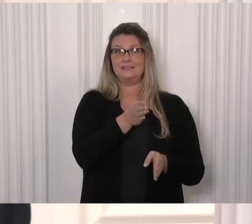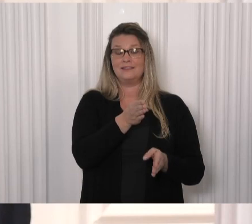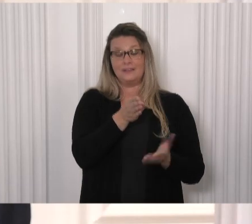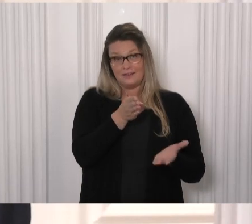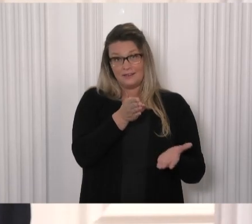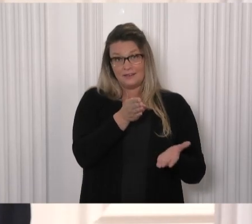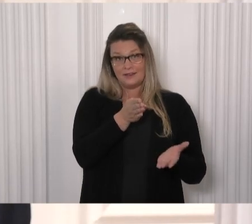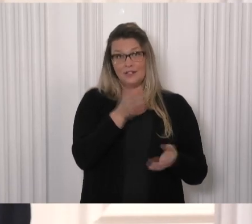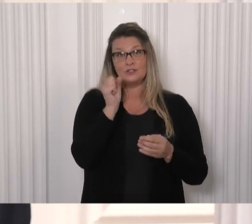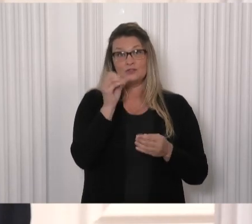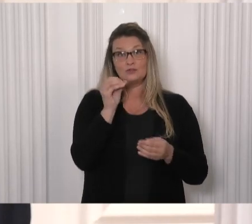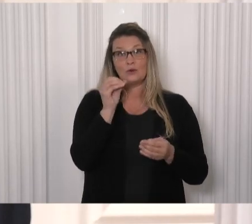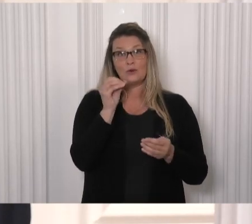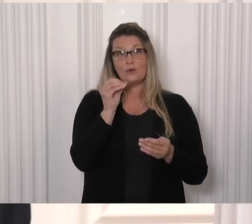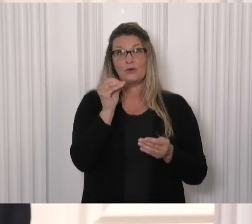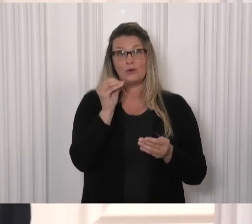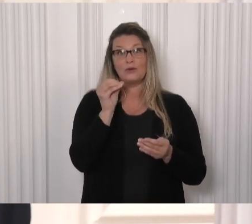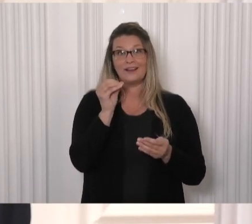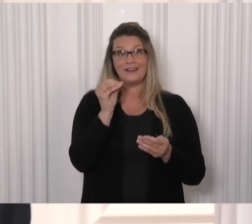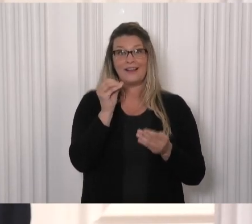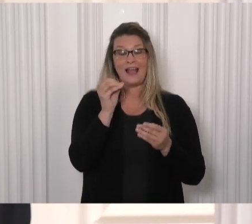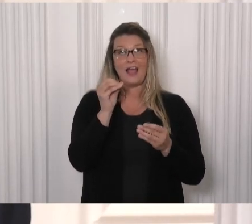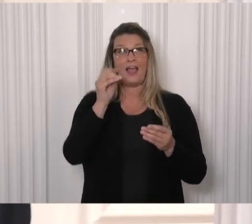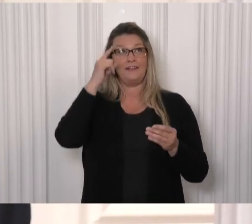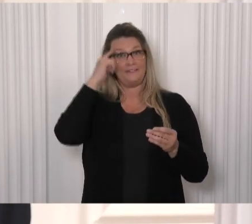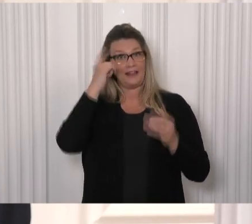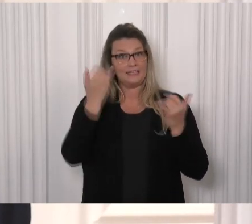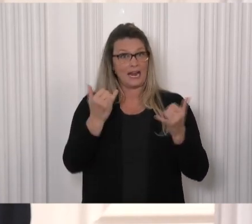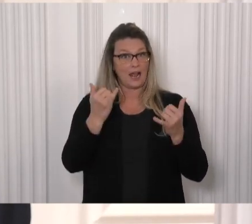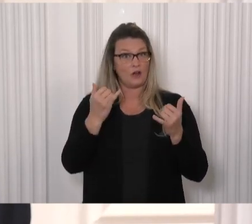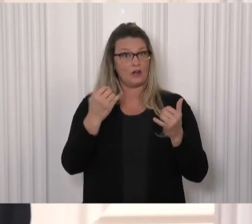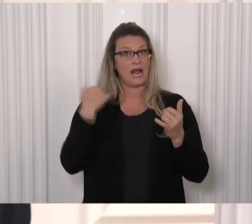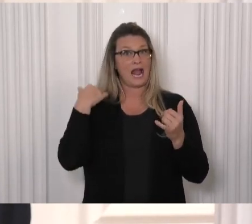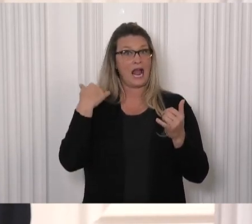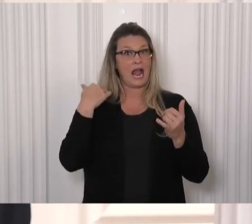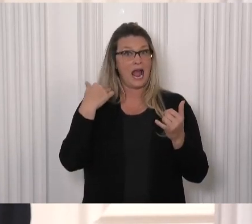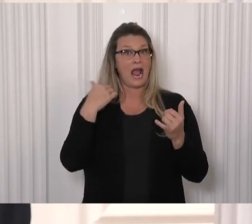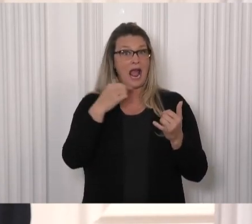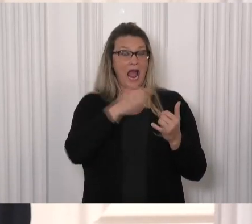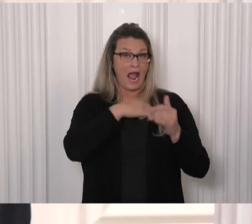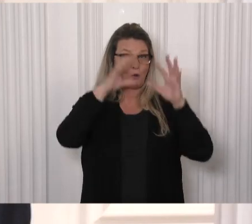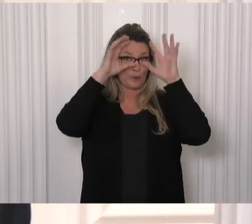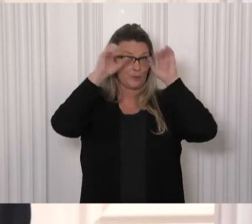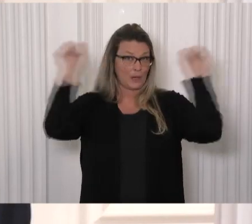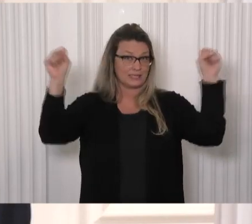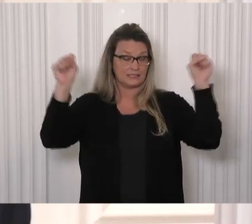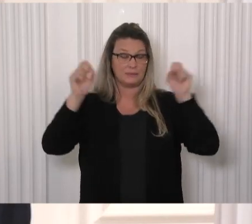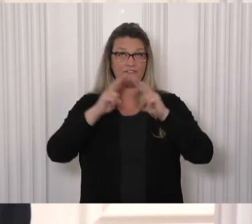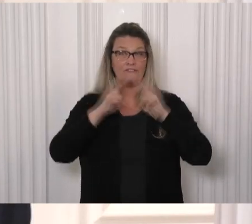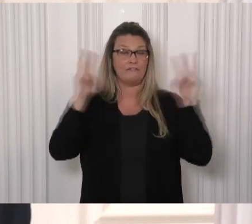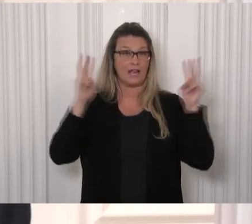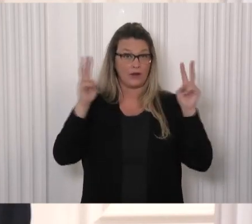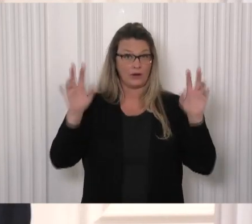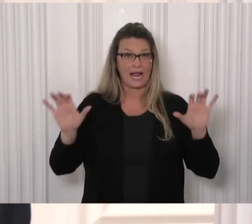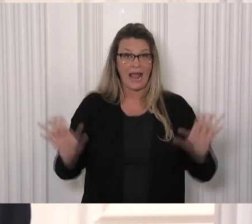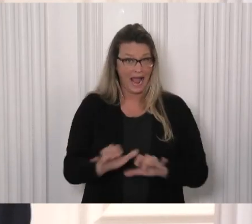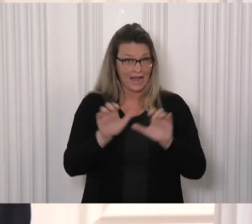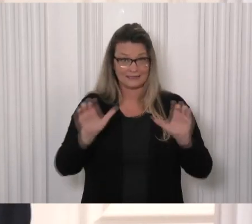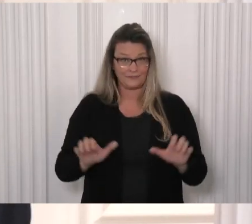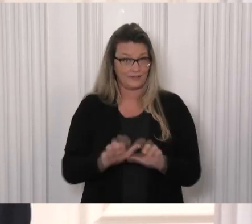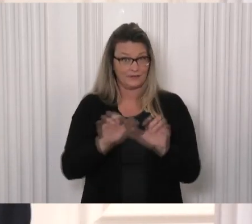Just think of how proactive our president has been in many ways here and everything.